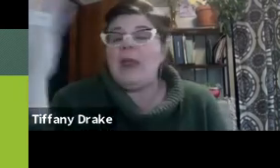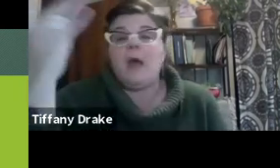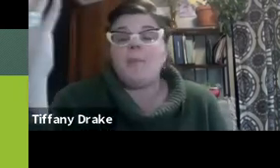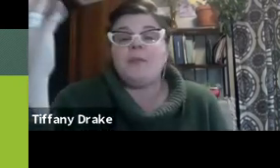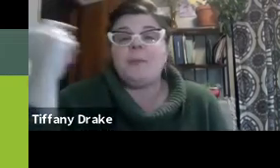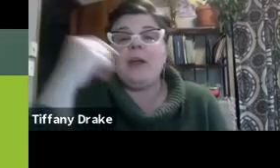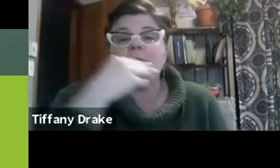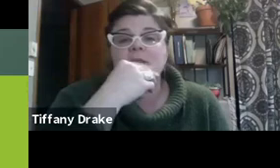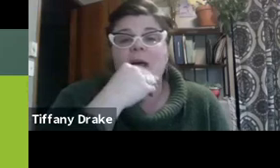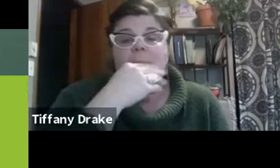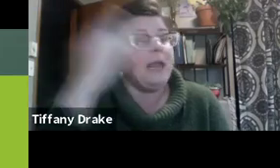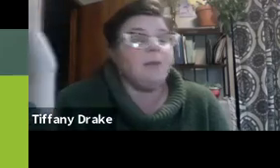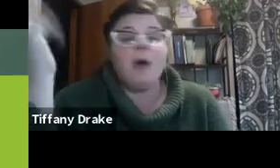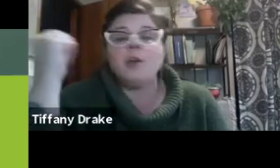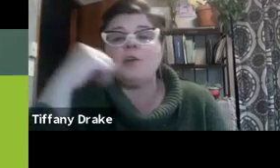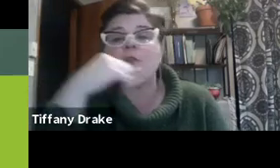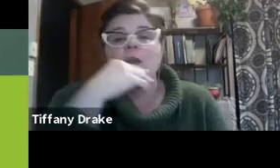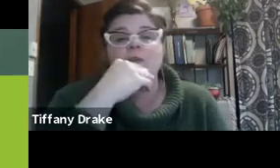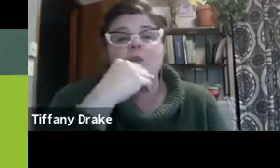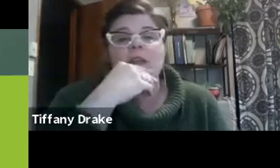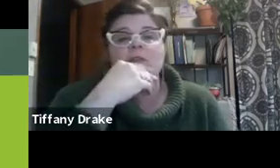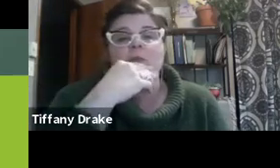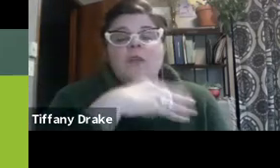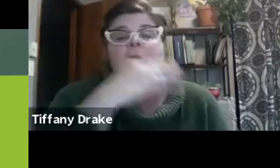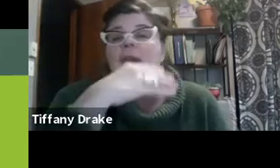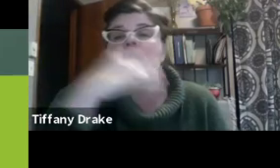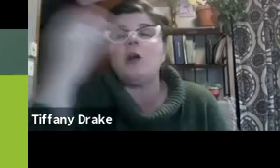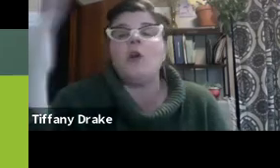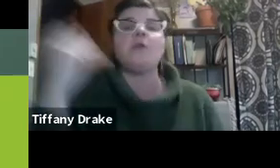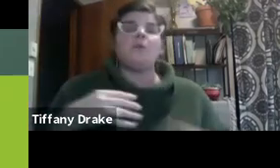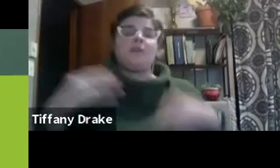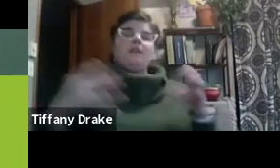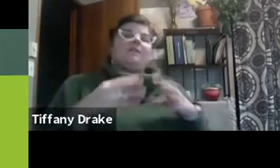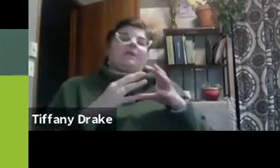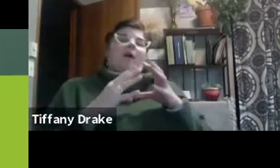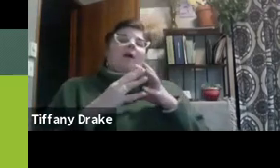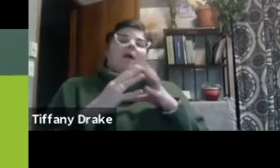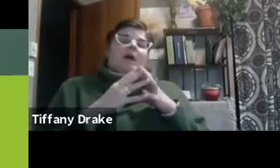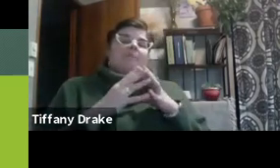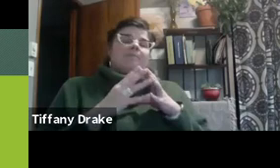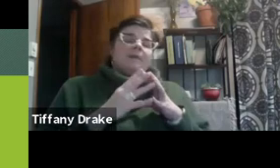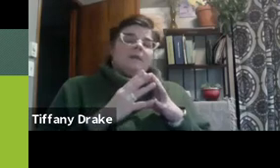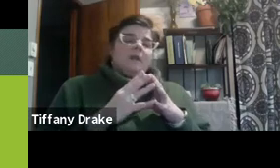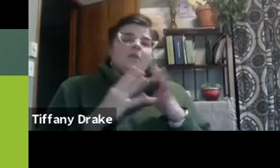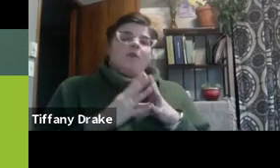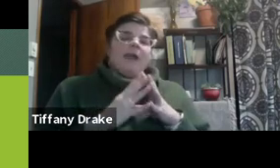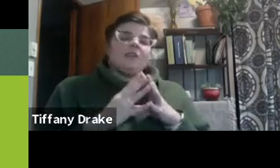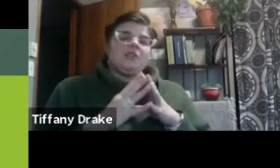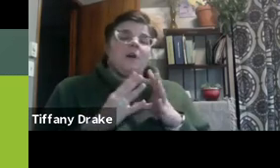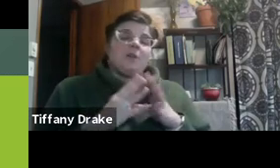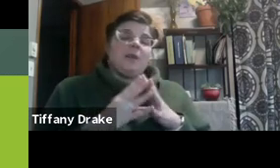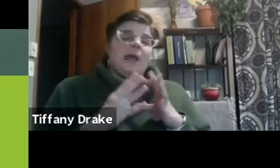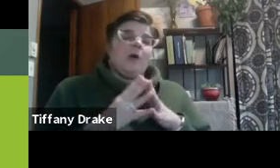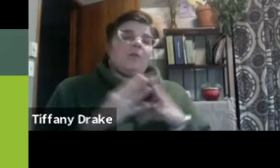help wake up the parent. Baby monitors are another thing. So and it also, these are